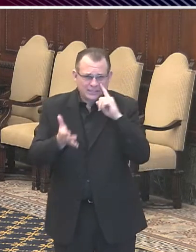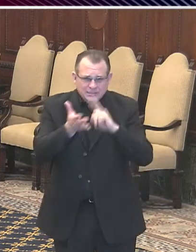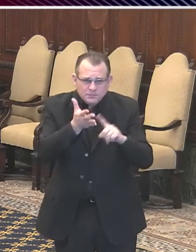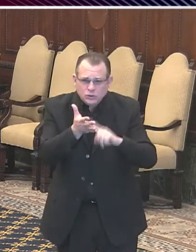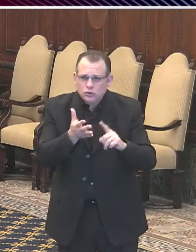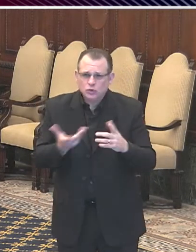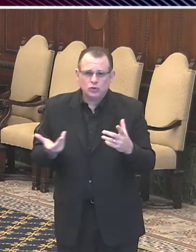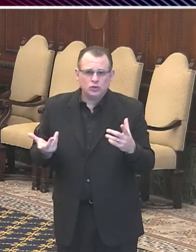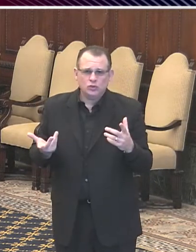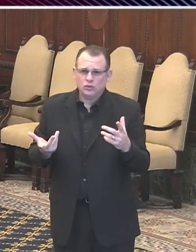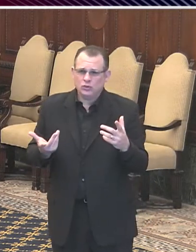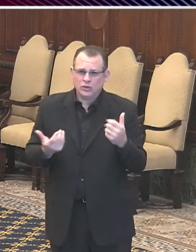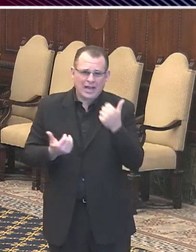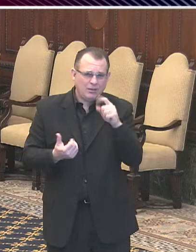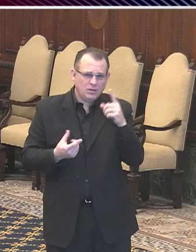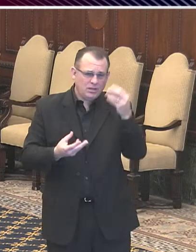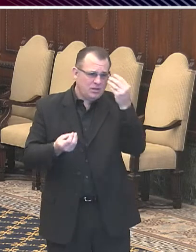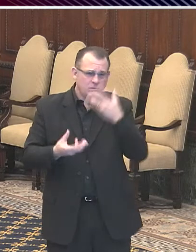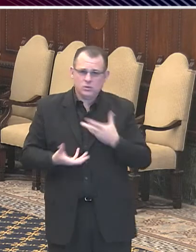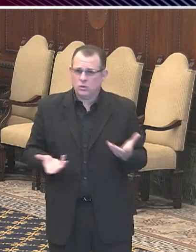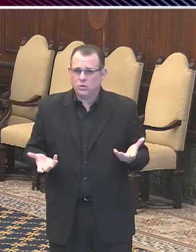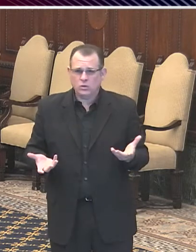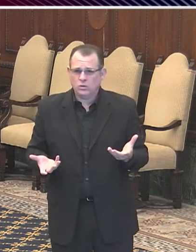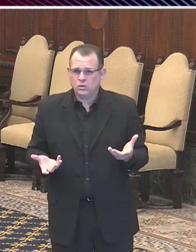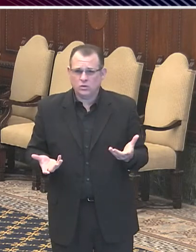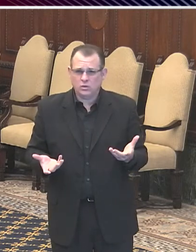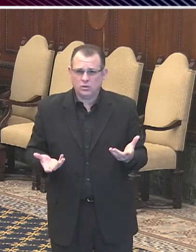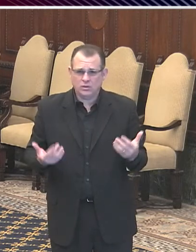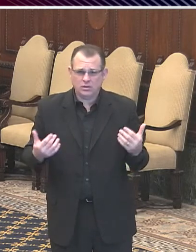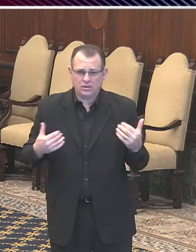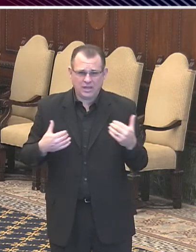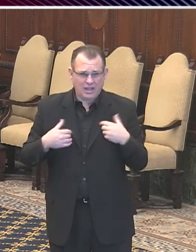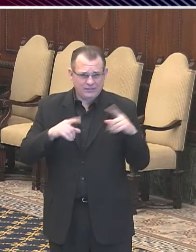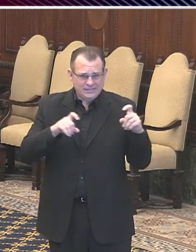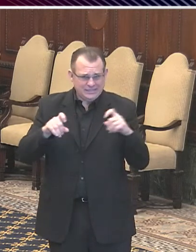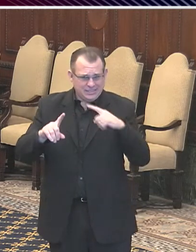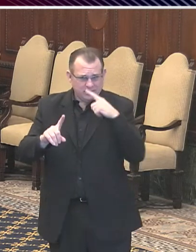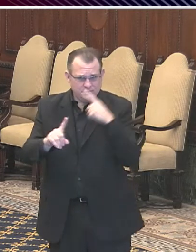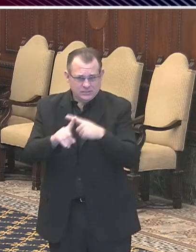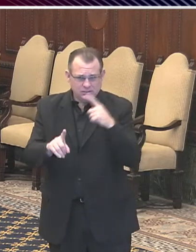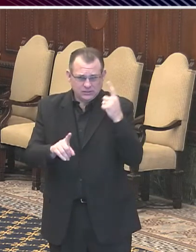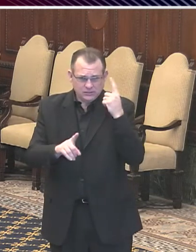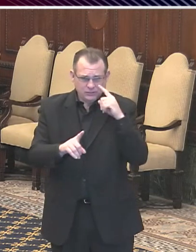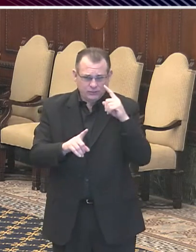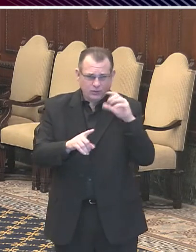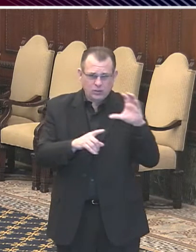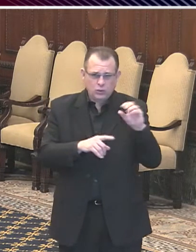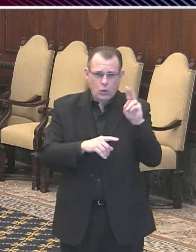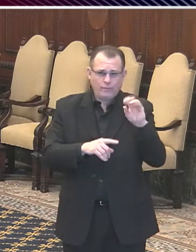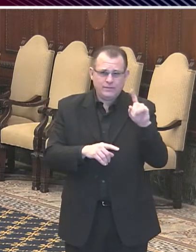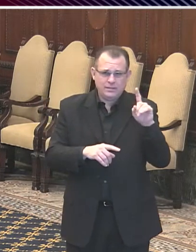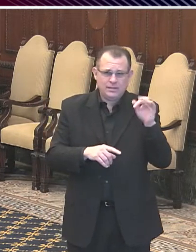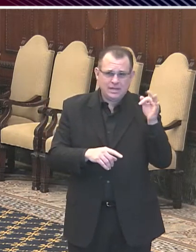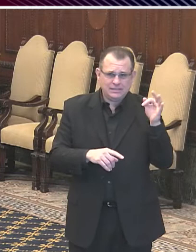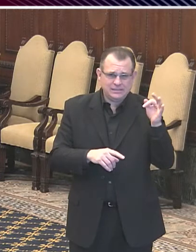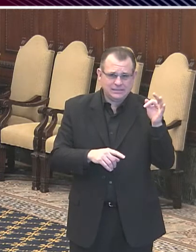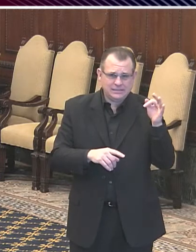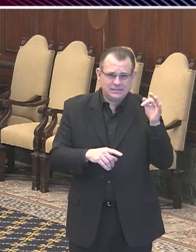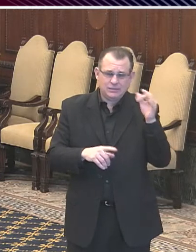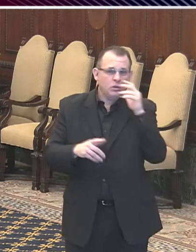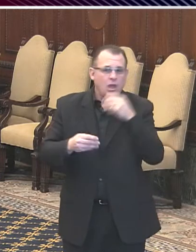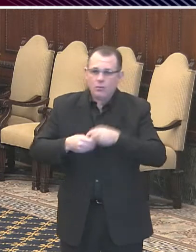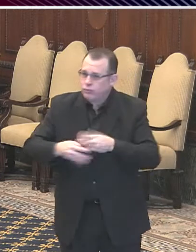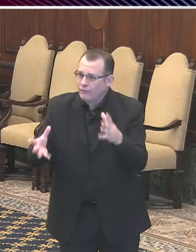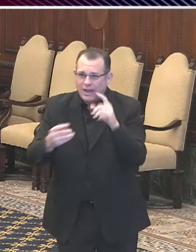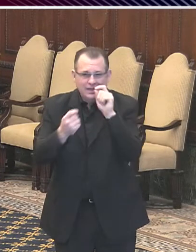that you can share with us that may have tested positive for COVID-19? We're not going to provide details or private health information about any